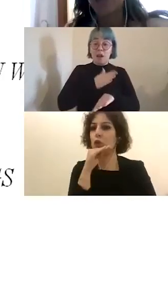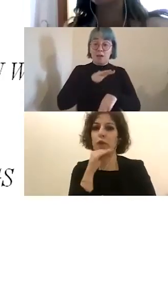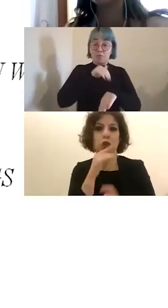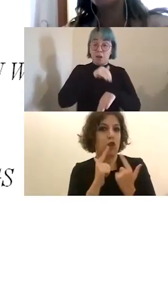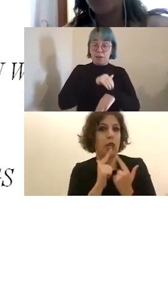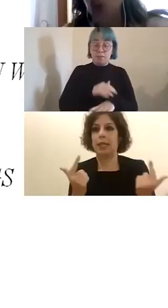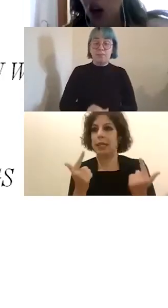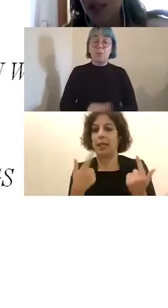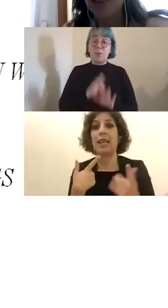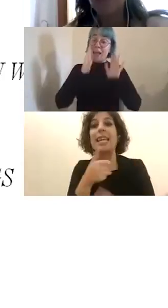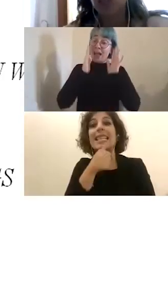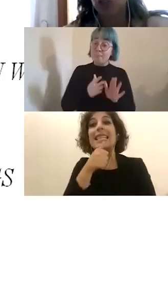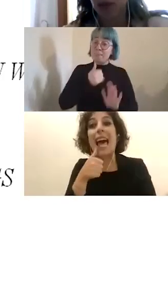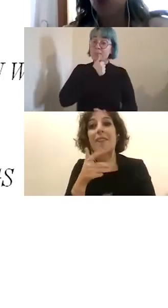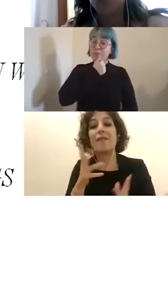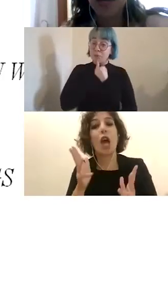must use